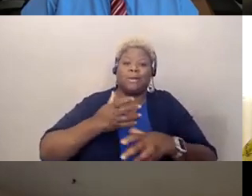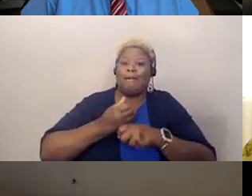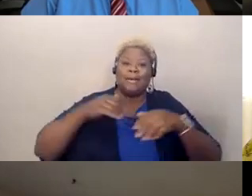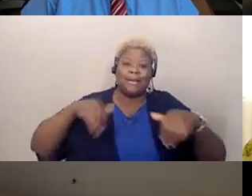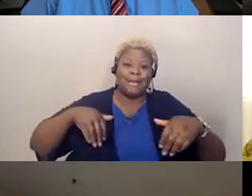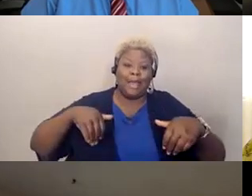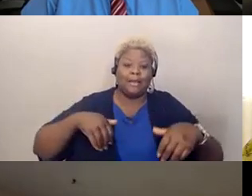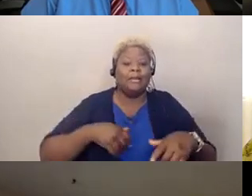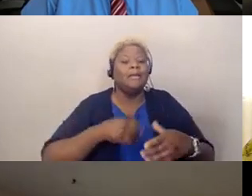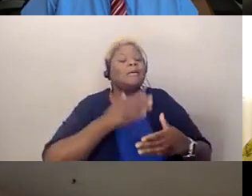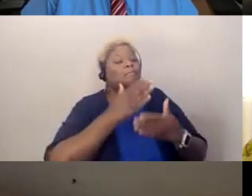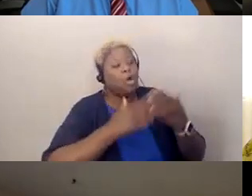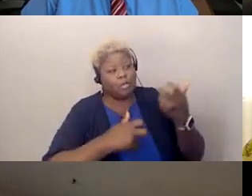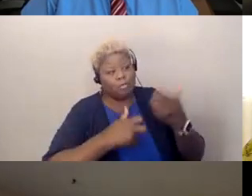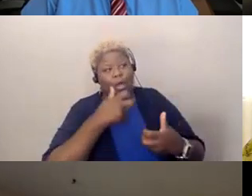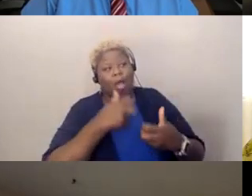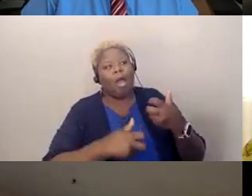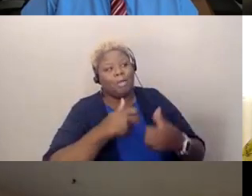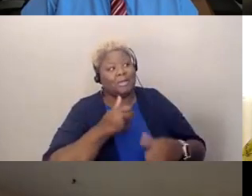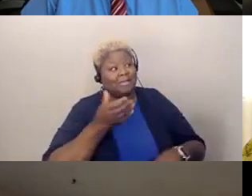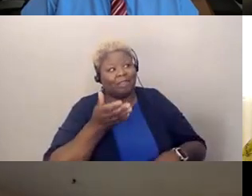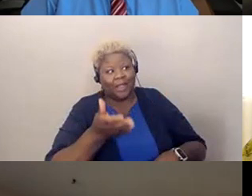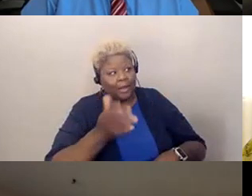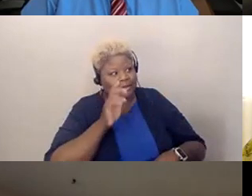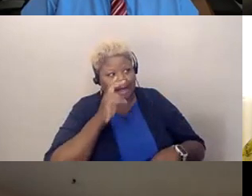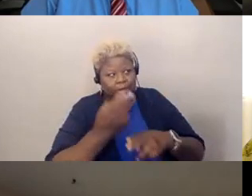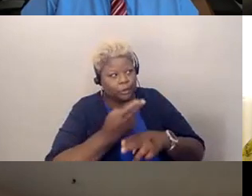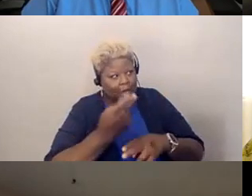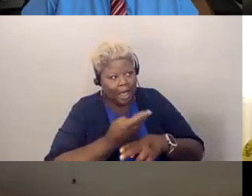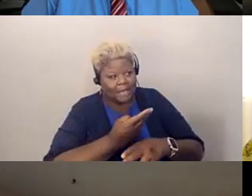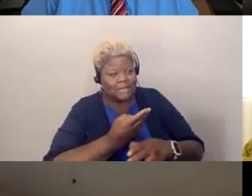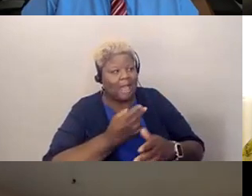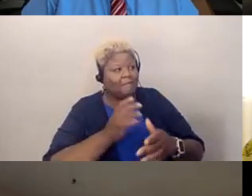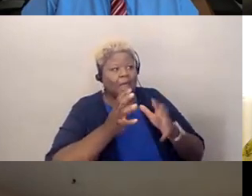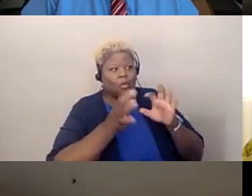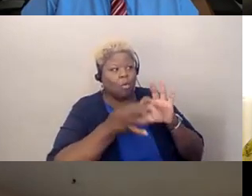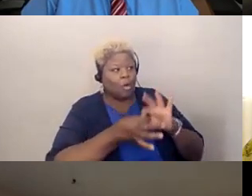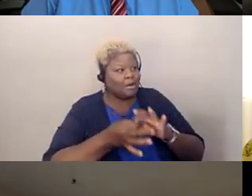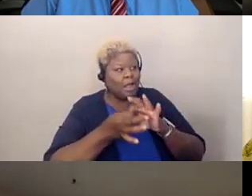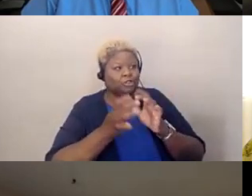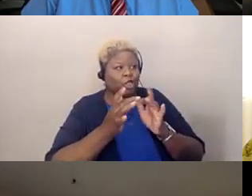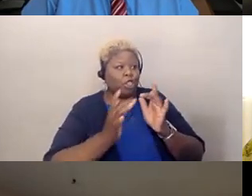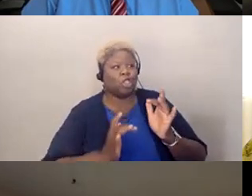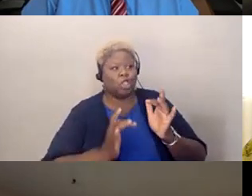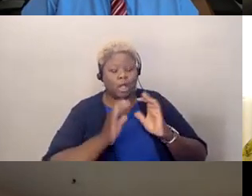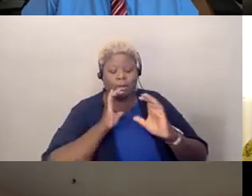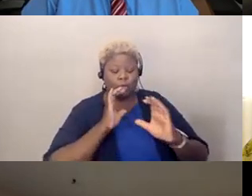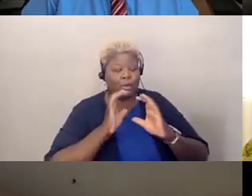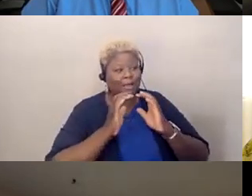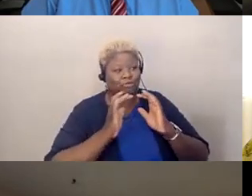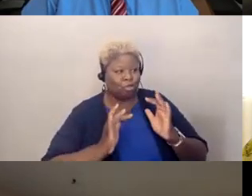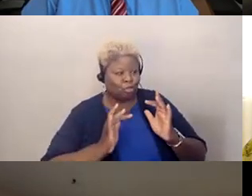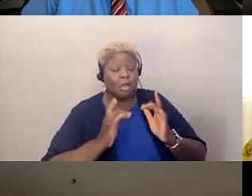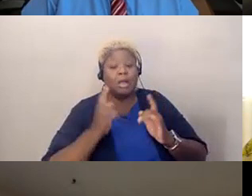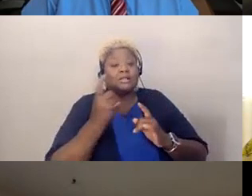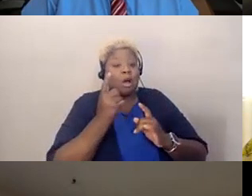Okay. That's exactly part of the problem, because it's there and it's not being utilized. There is this lack of coordination. There is this lack of communication in general.